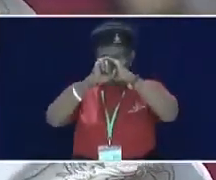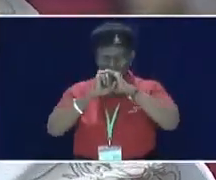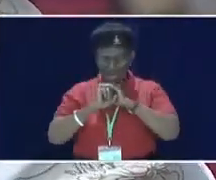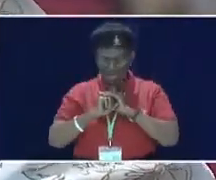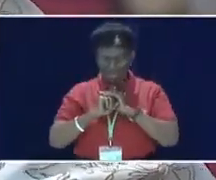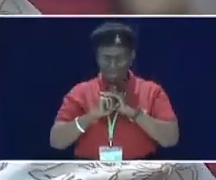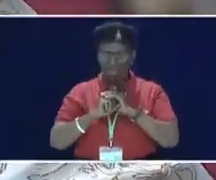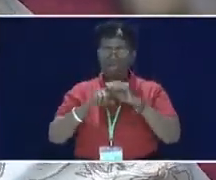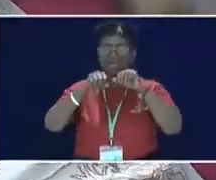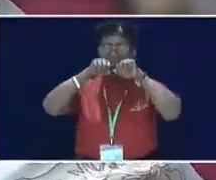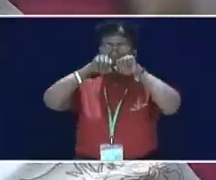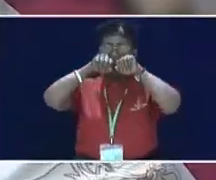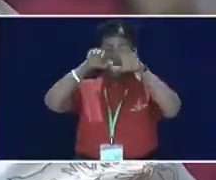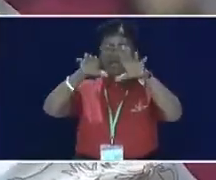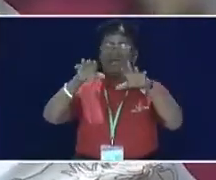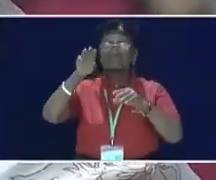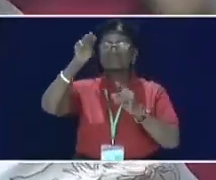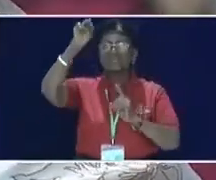Bless Him.